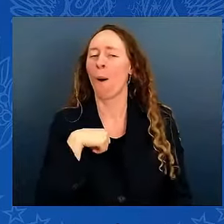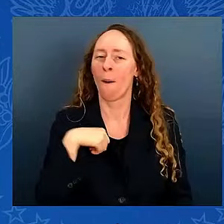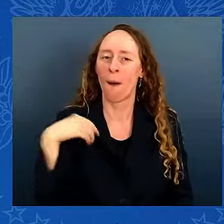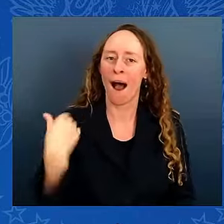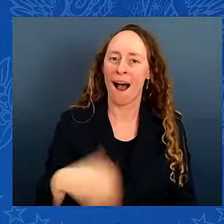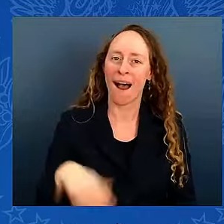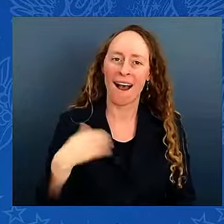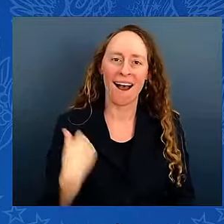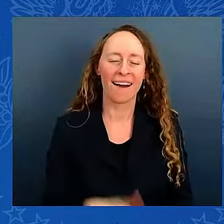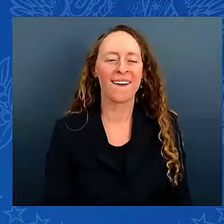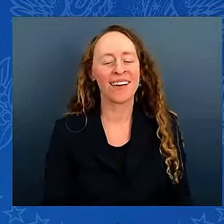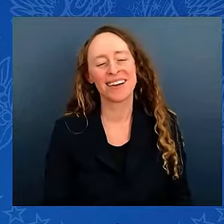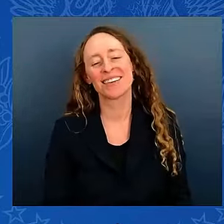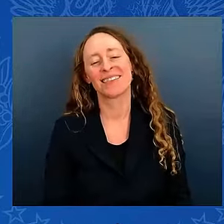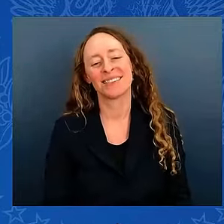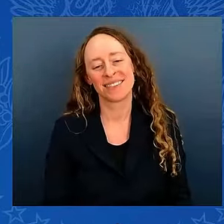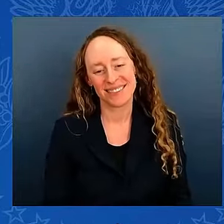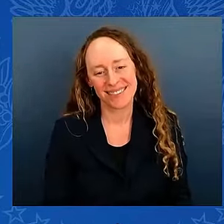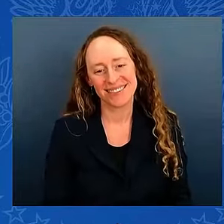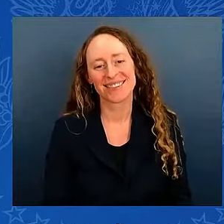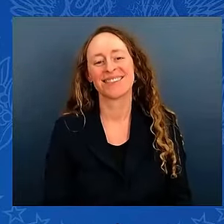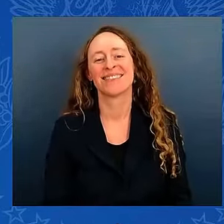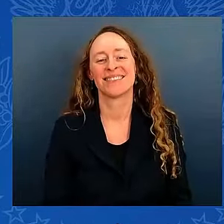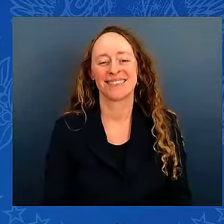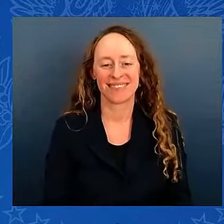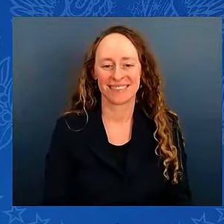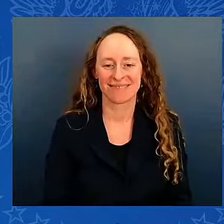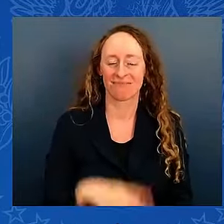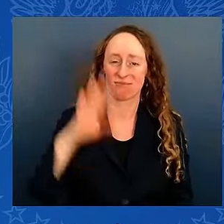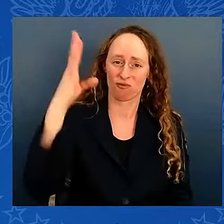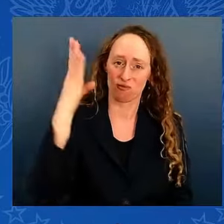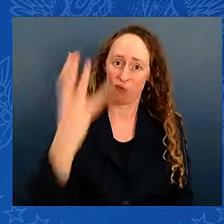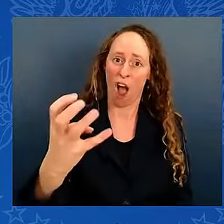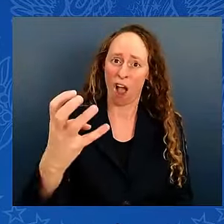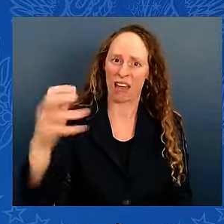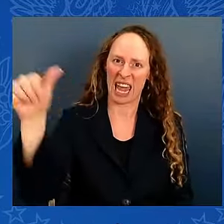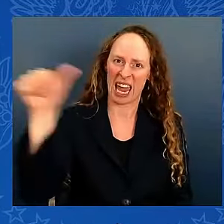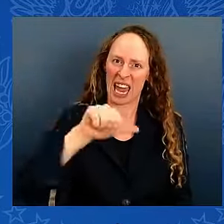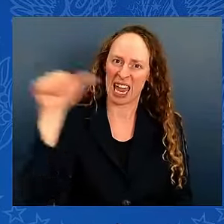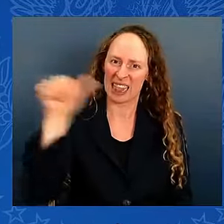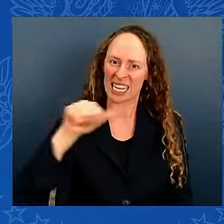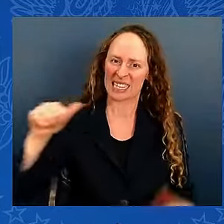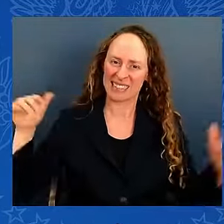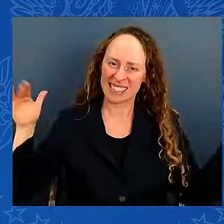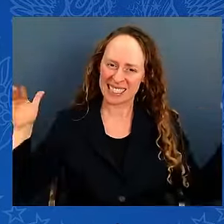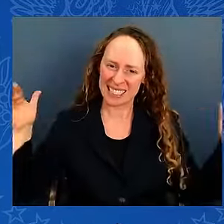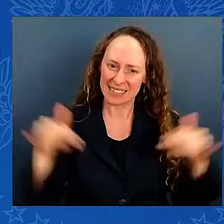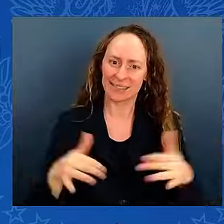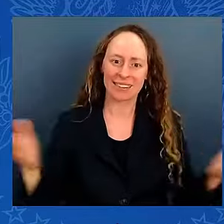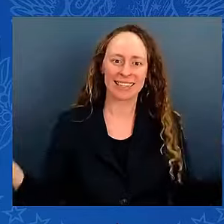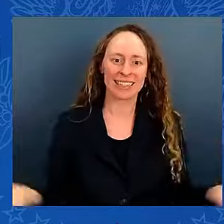400 athletes from Team USA today here at the Capitol.